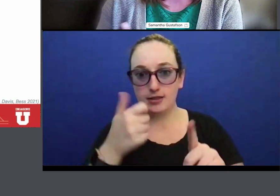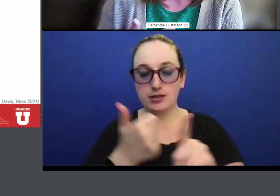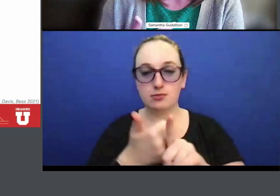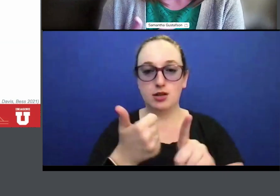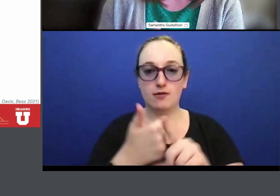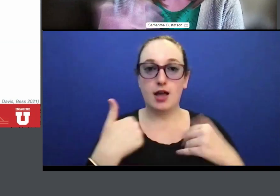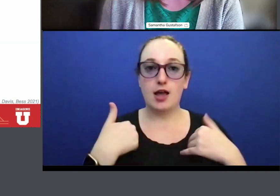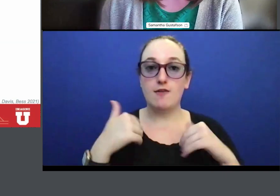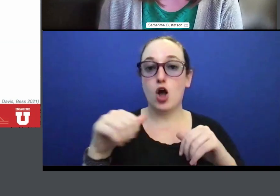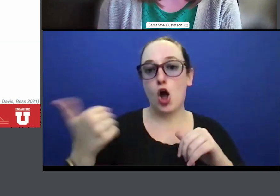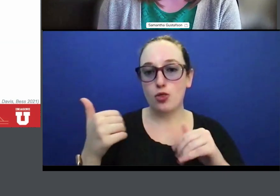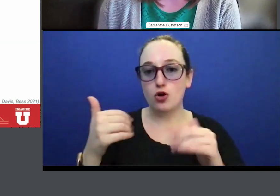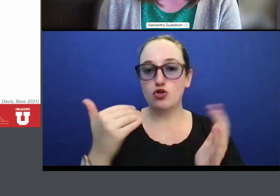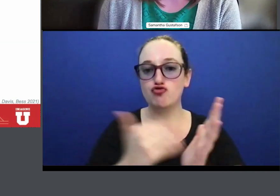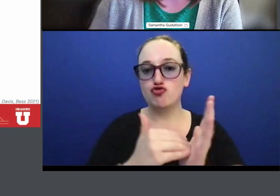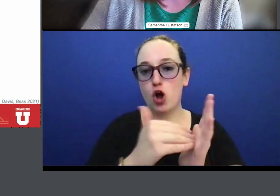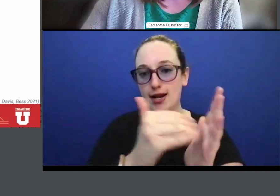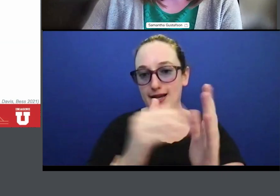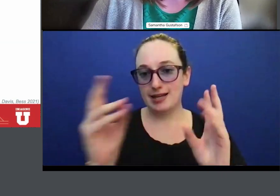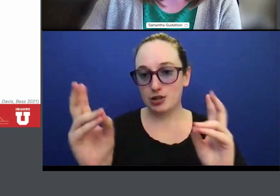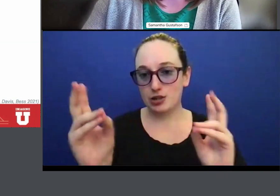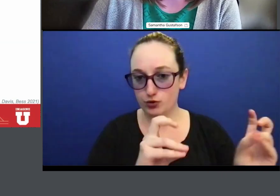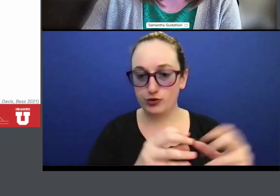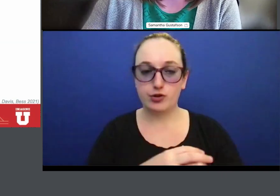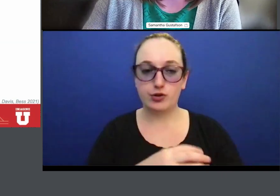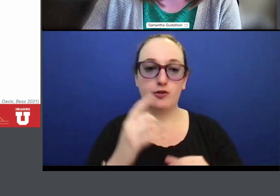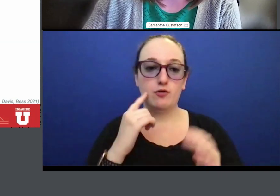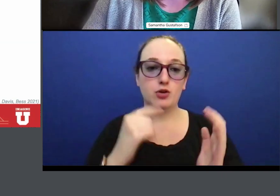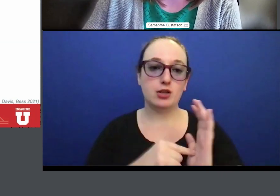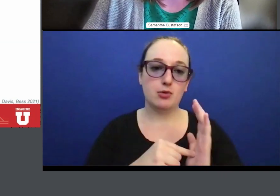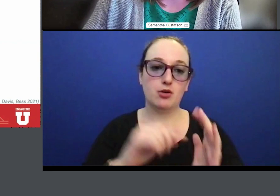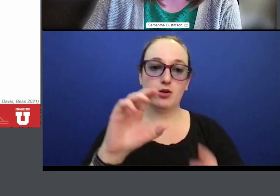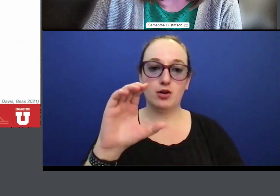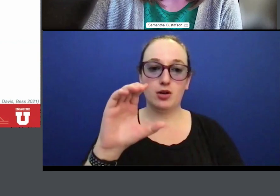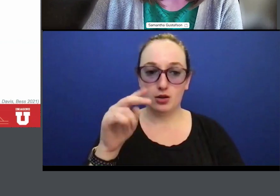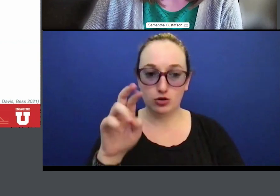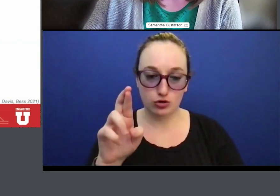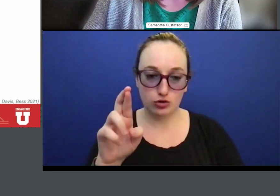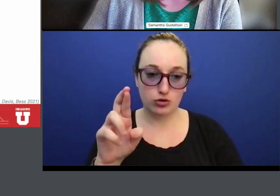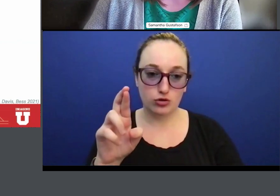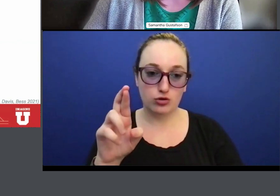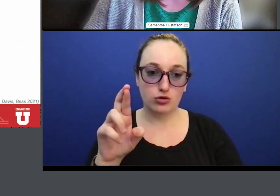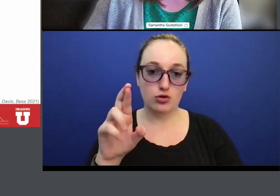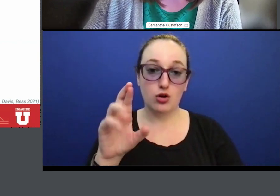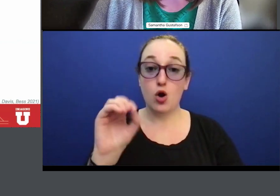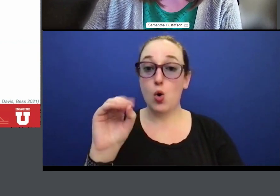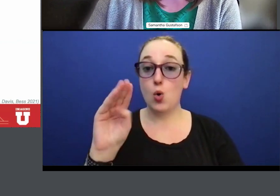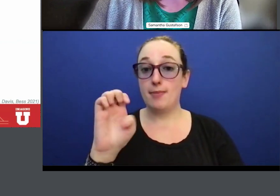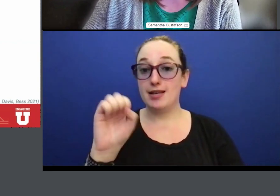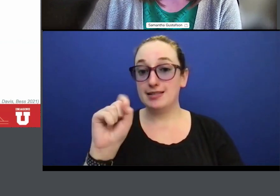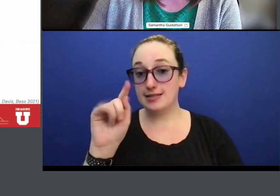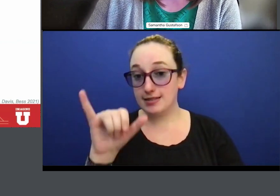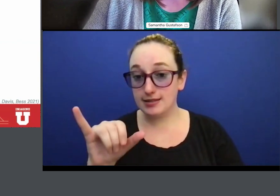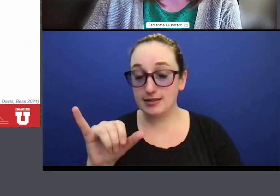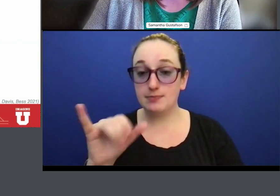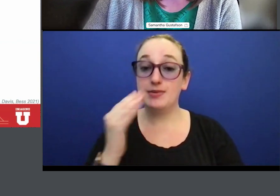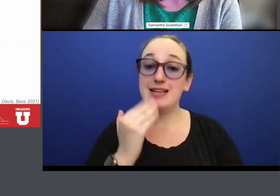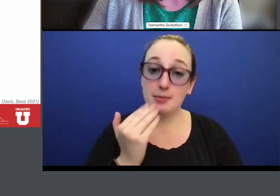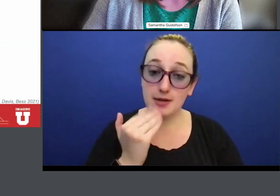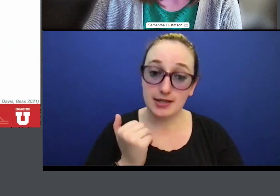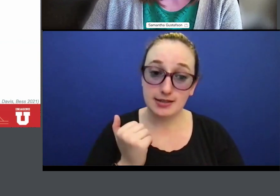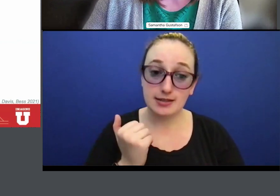have other chronic health conditions. So these are children who are battling cancer, who are chronically obese, have